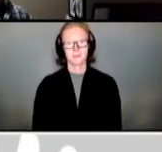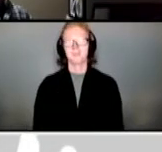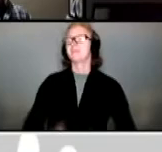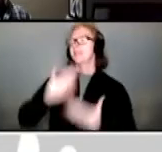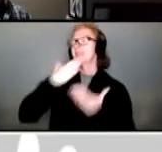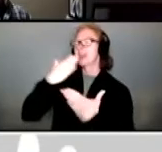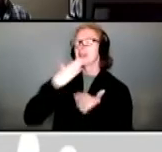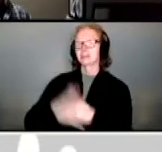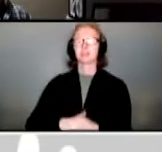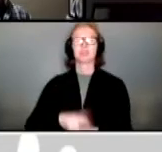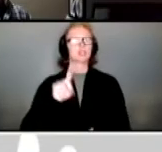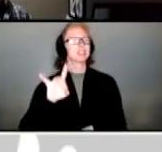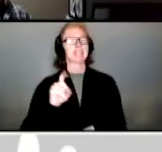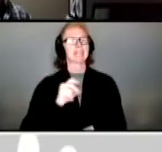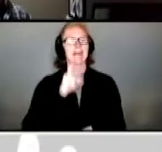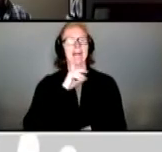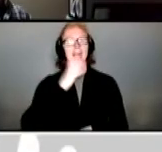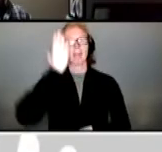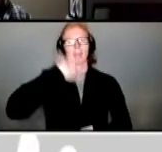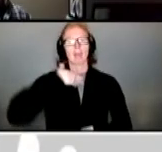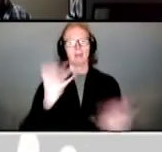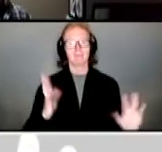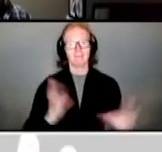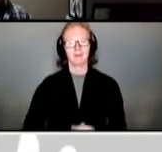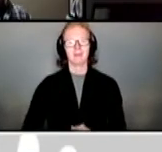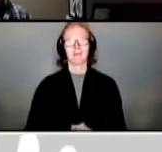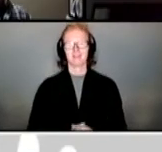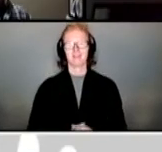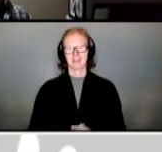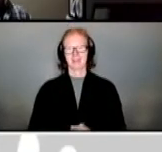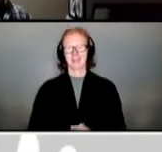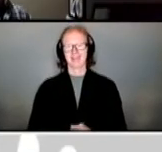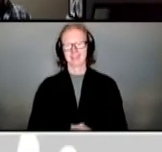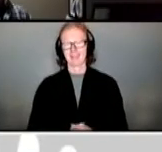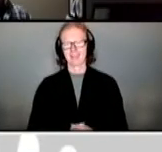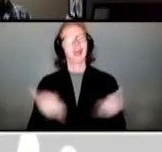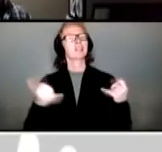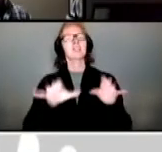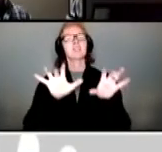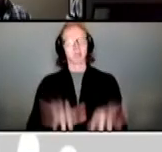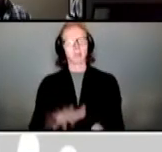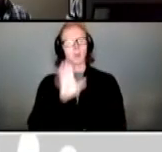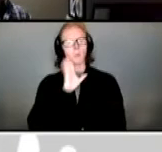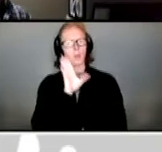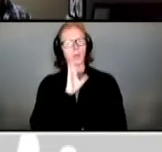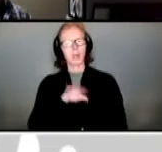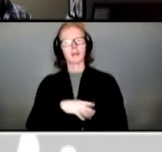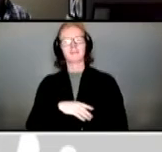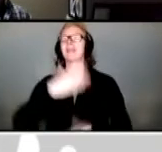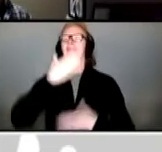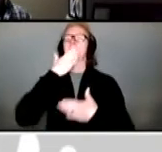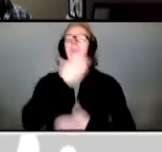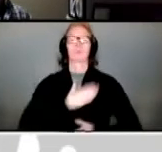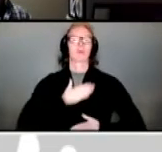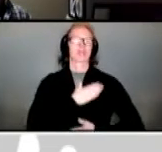Thank you. She did. I didn't catch it. Sorry. Okay. Thank you. Yeah, I'll still type it in the chat for everyone. Appreciate it. Thank